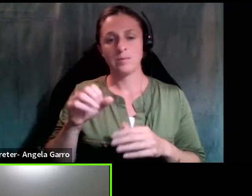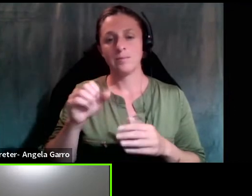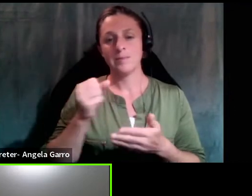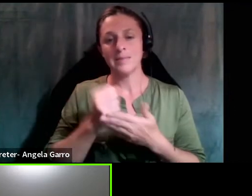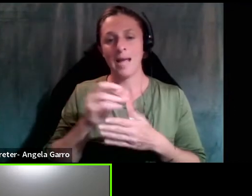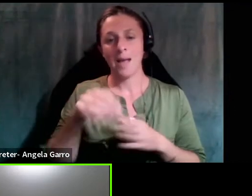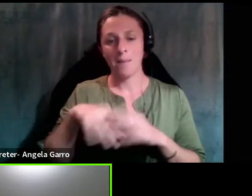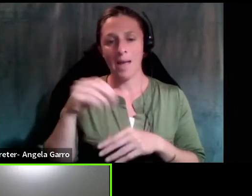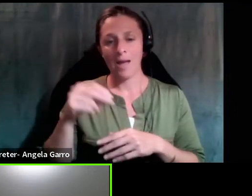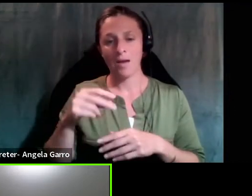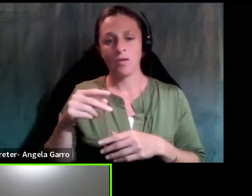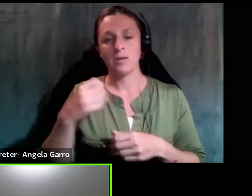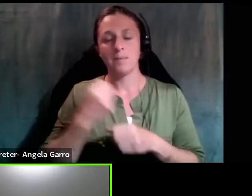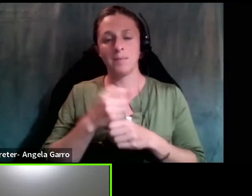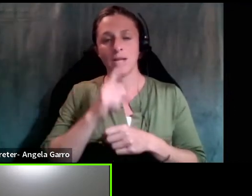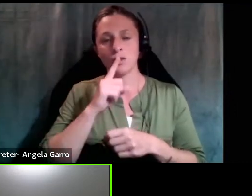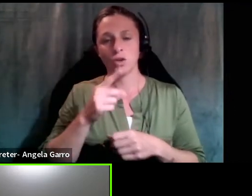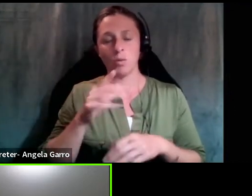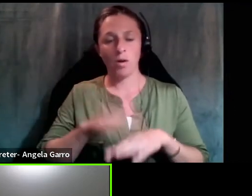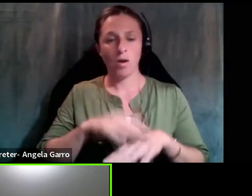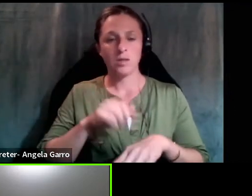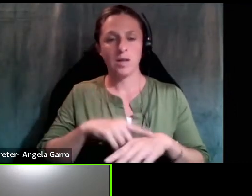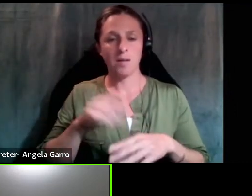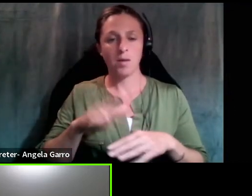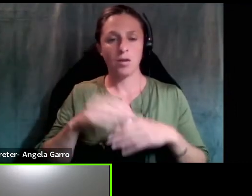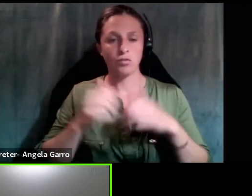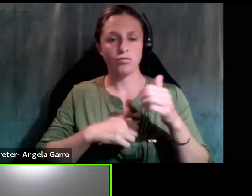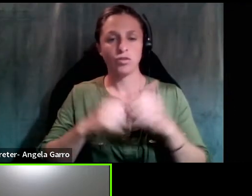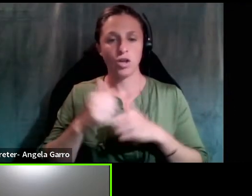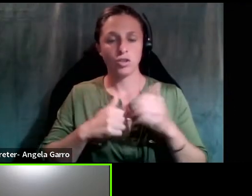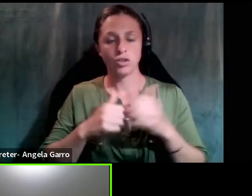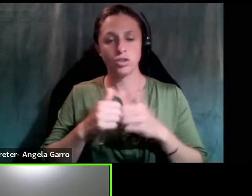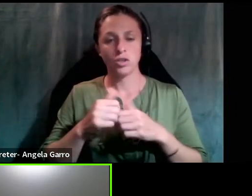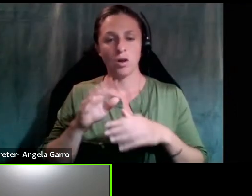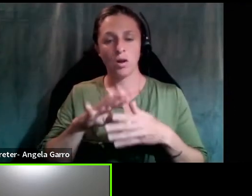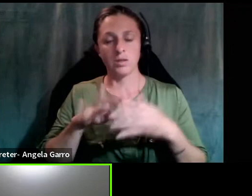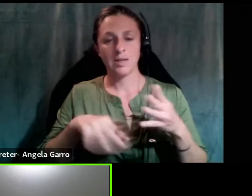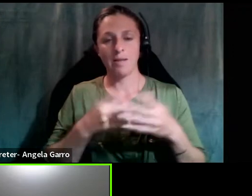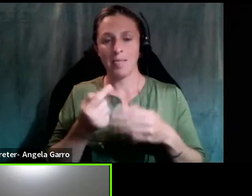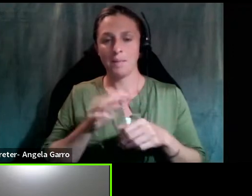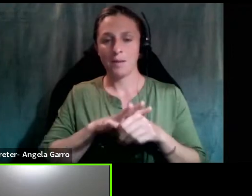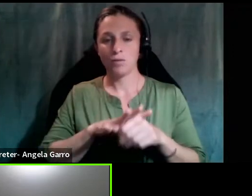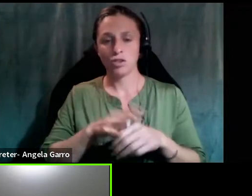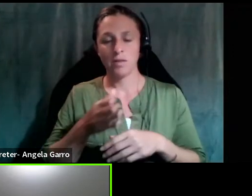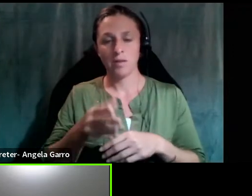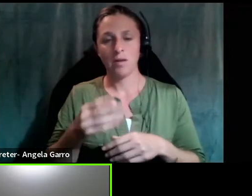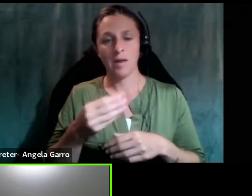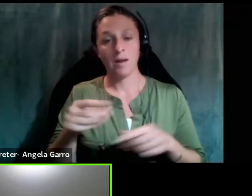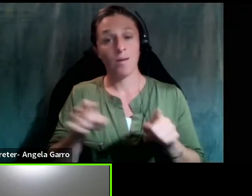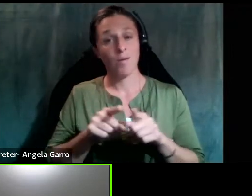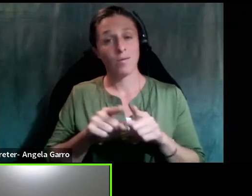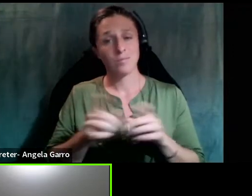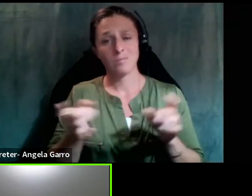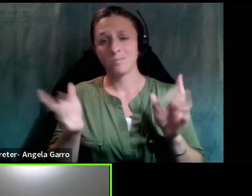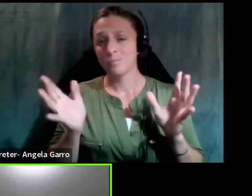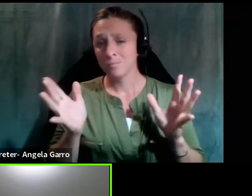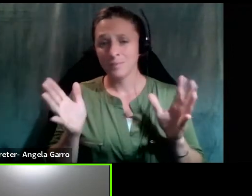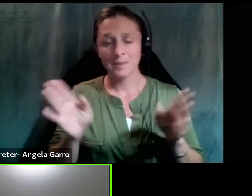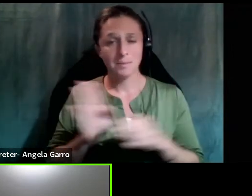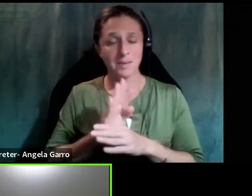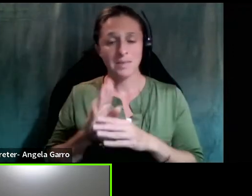got construction on schedule for next summer. So a little bit of pressure there. Also an incredibly busy market at the time of